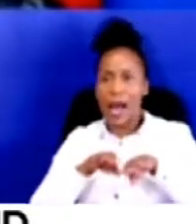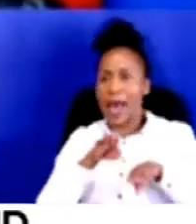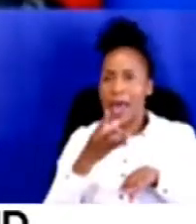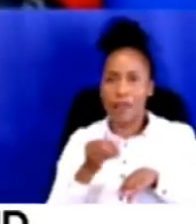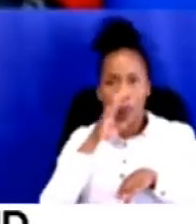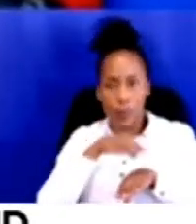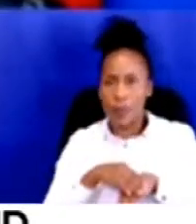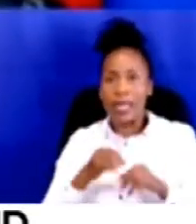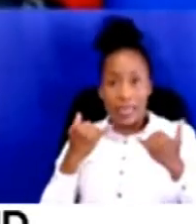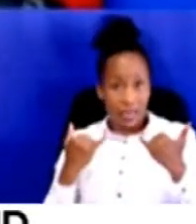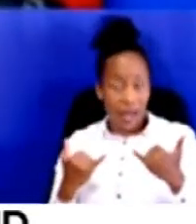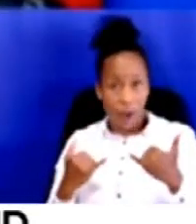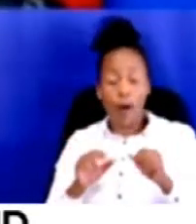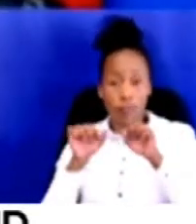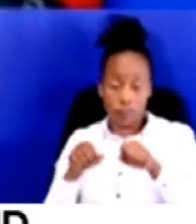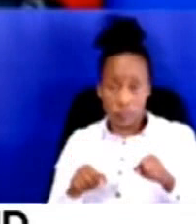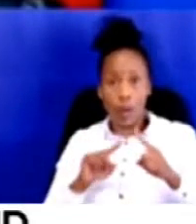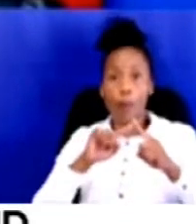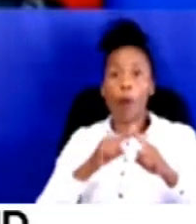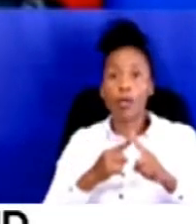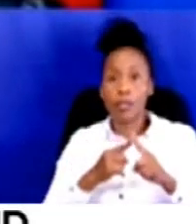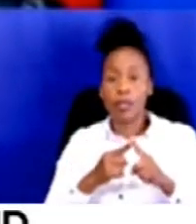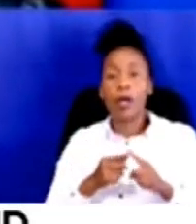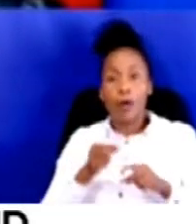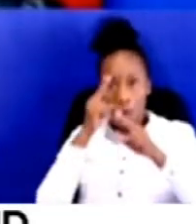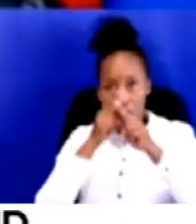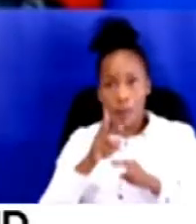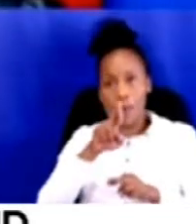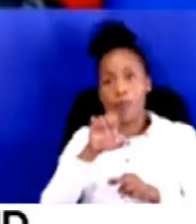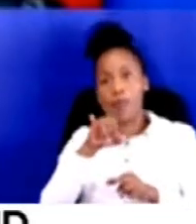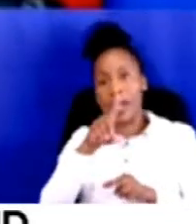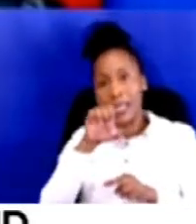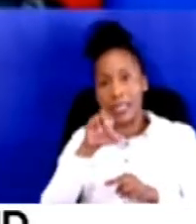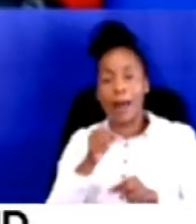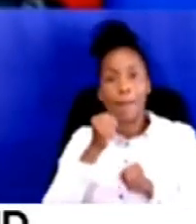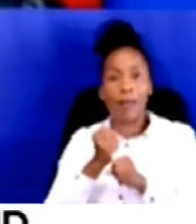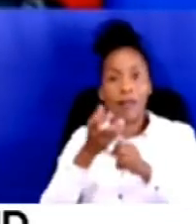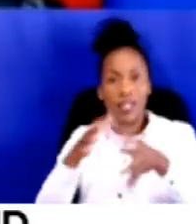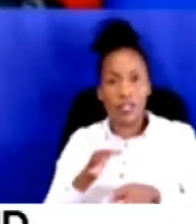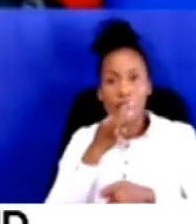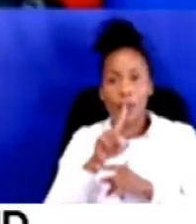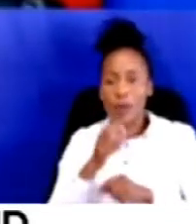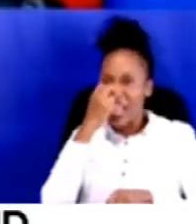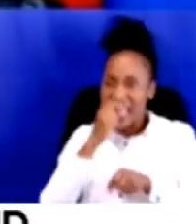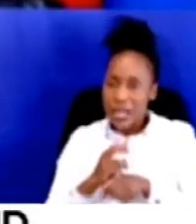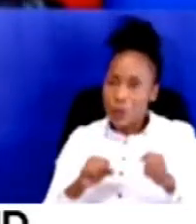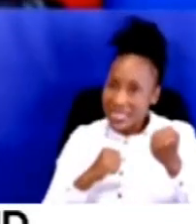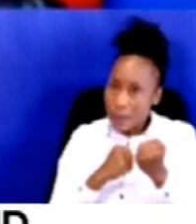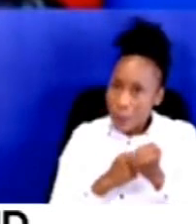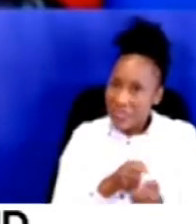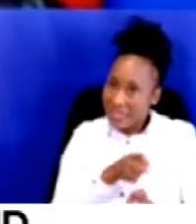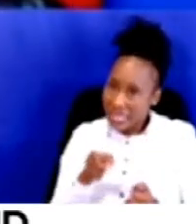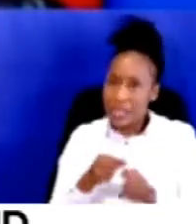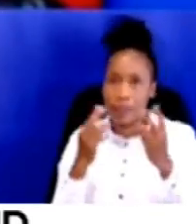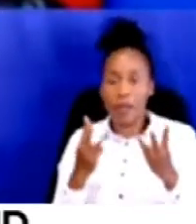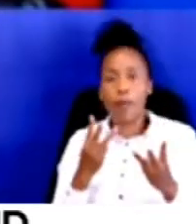also with the point made by Honorable Reda to say we need to support, skill these people so that